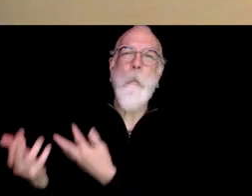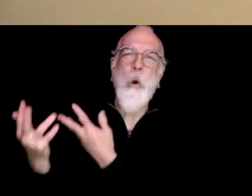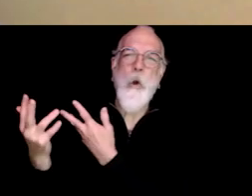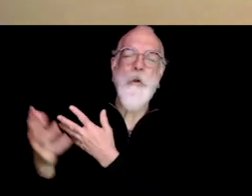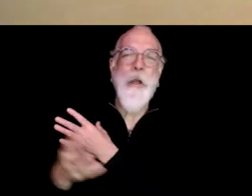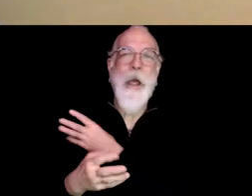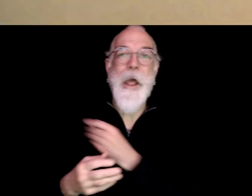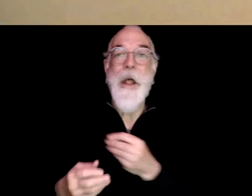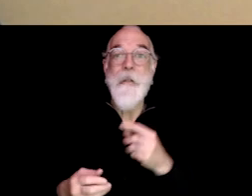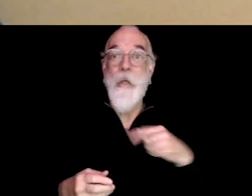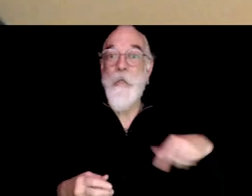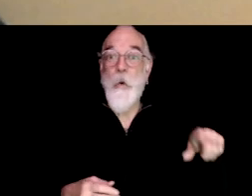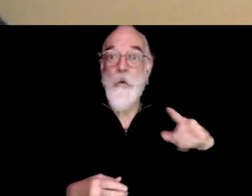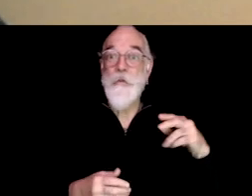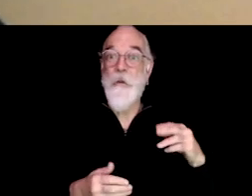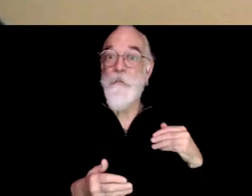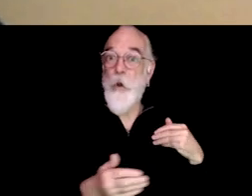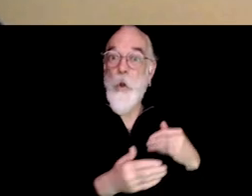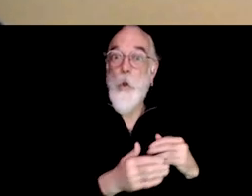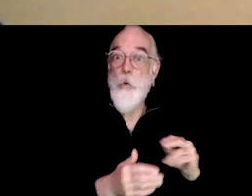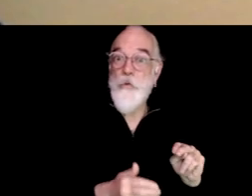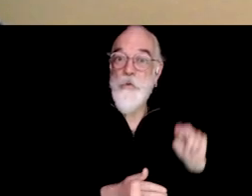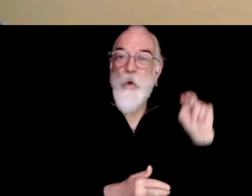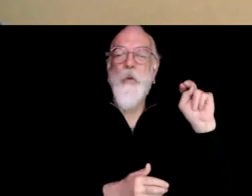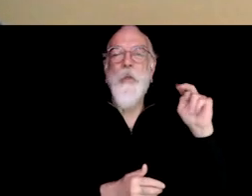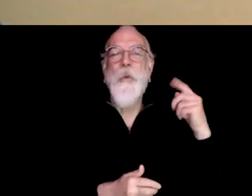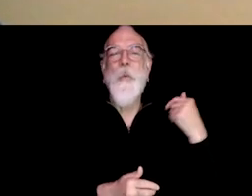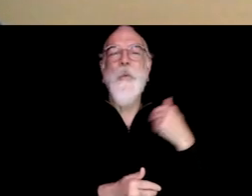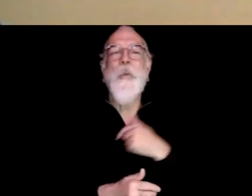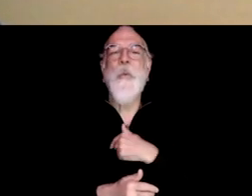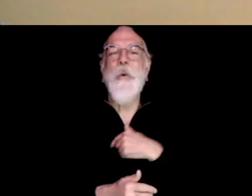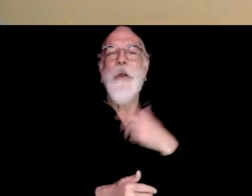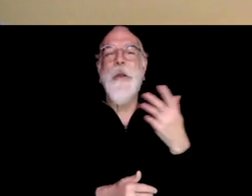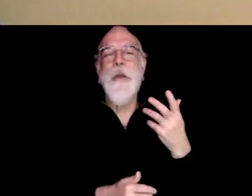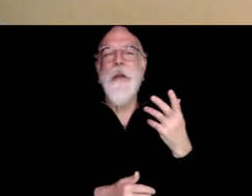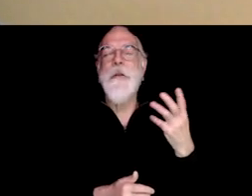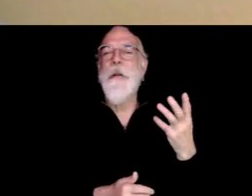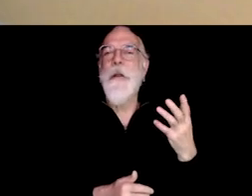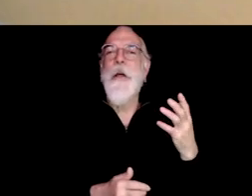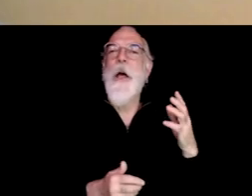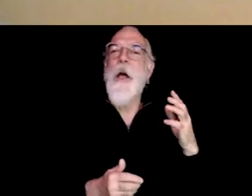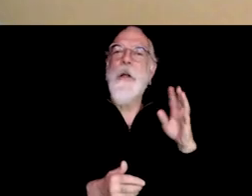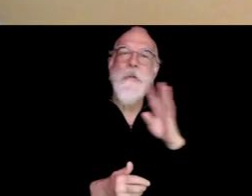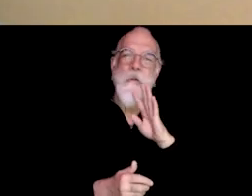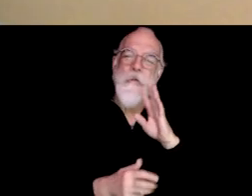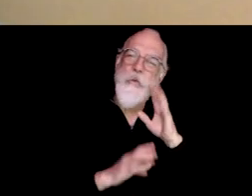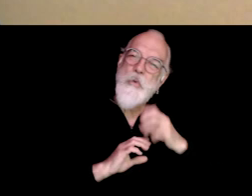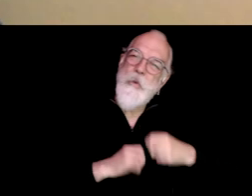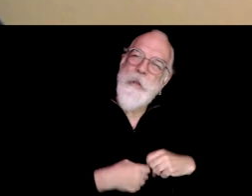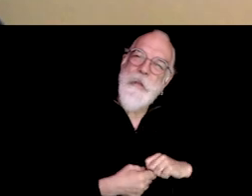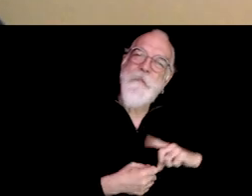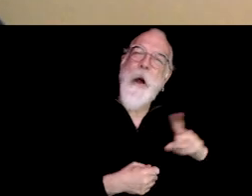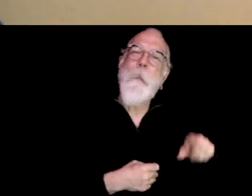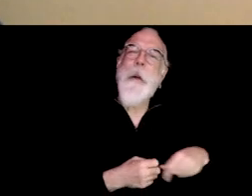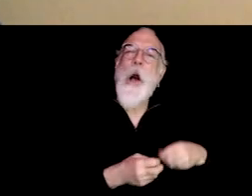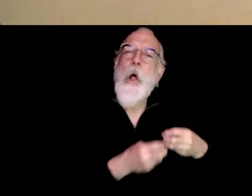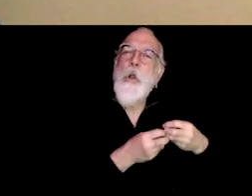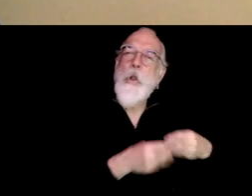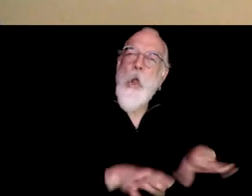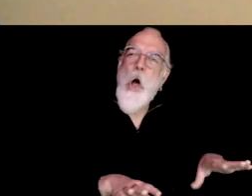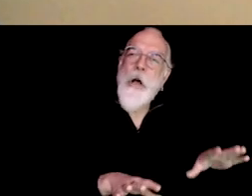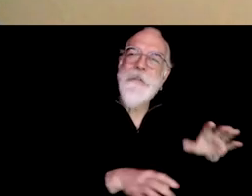close north. We can weep over such things as lost love, as